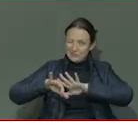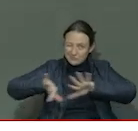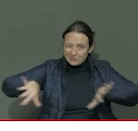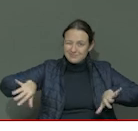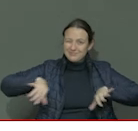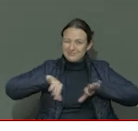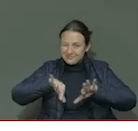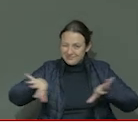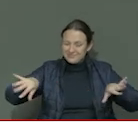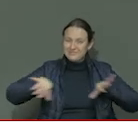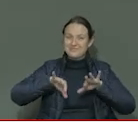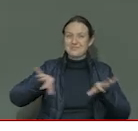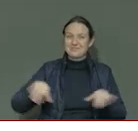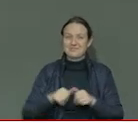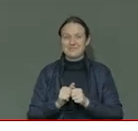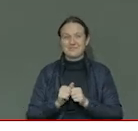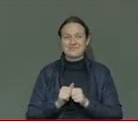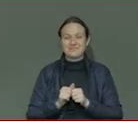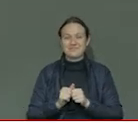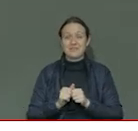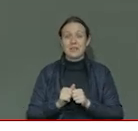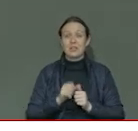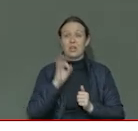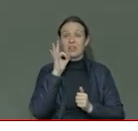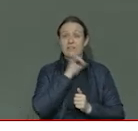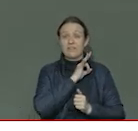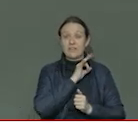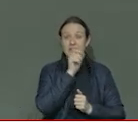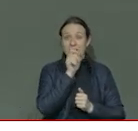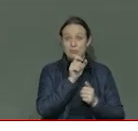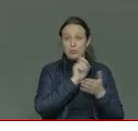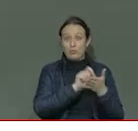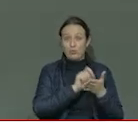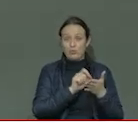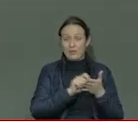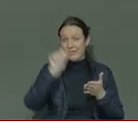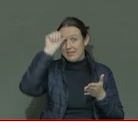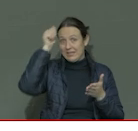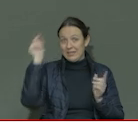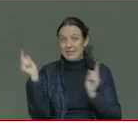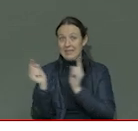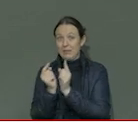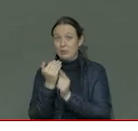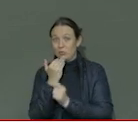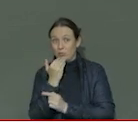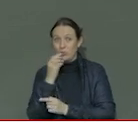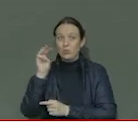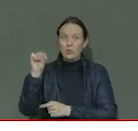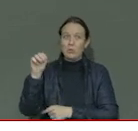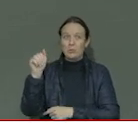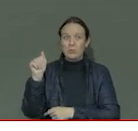Now, I want you, the fictional author, when he goes to India, who does he meet? He meets Mama G. And